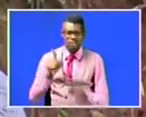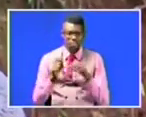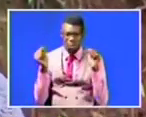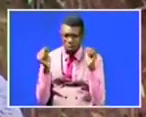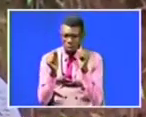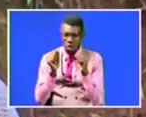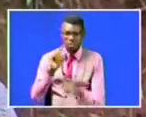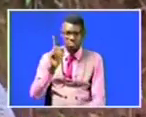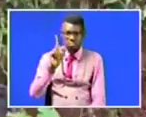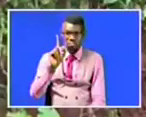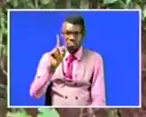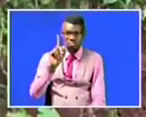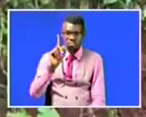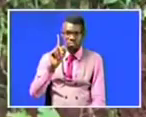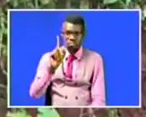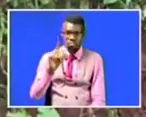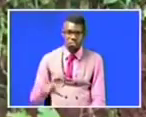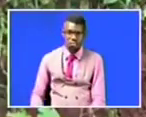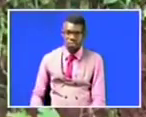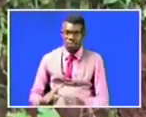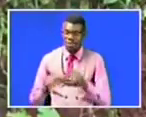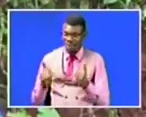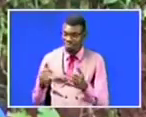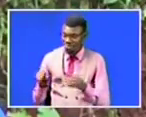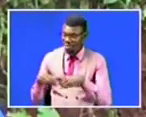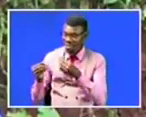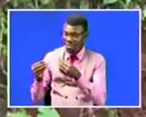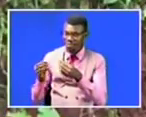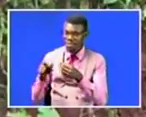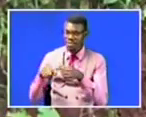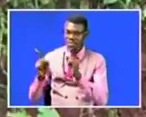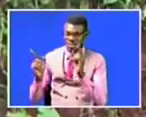anakunywa. But yes, I tukimpea huwa anapoesha.